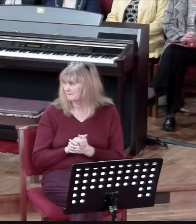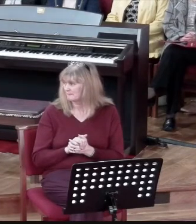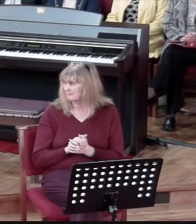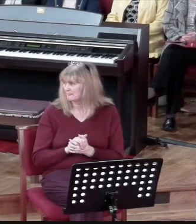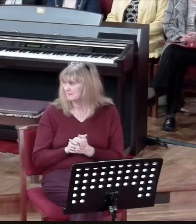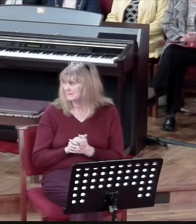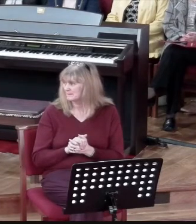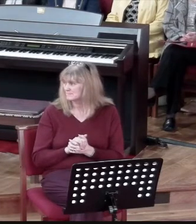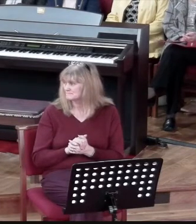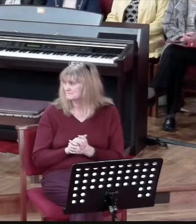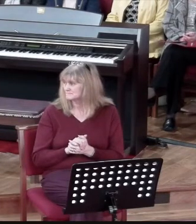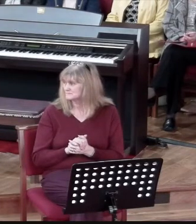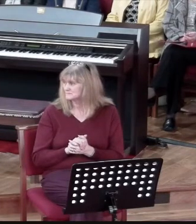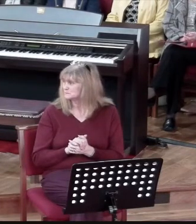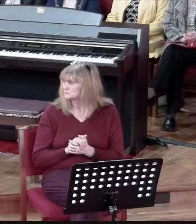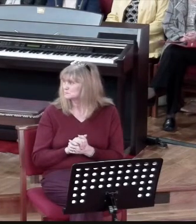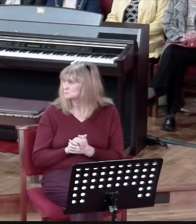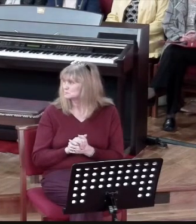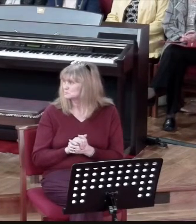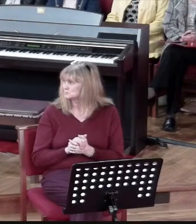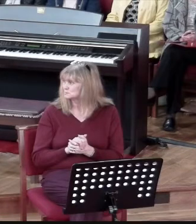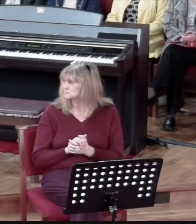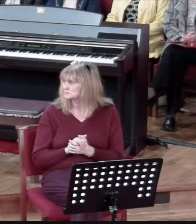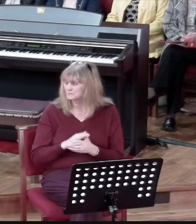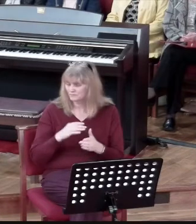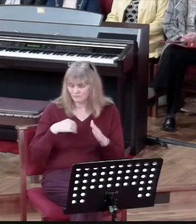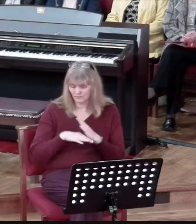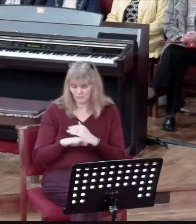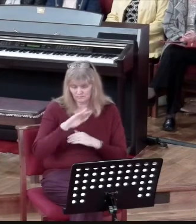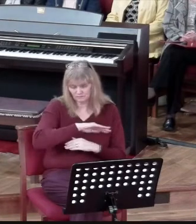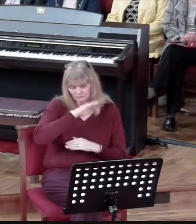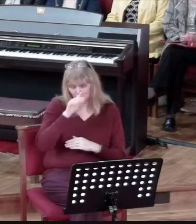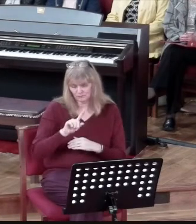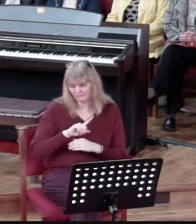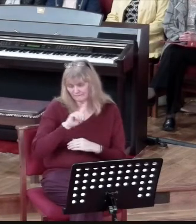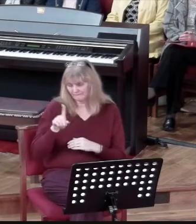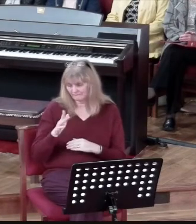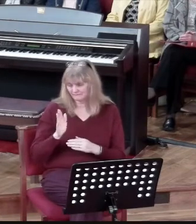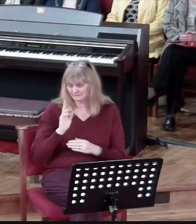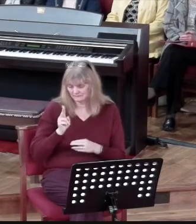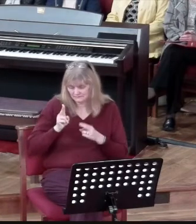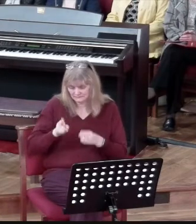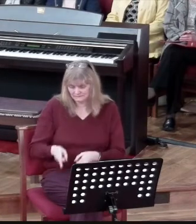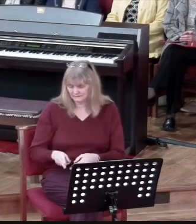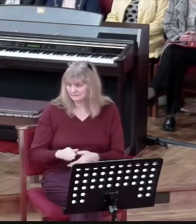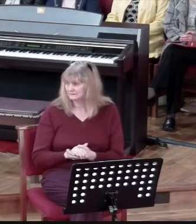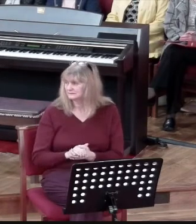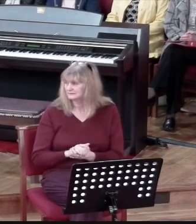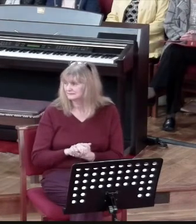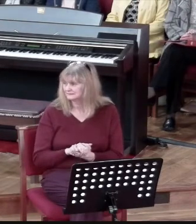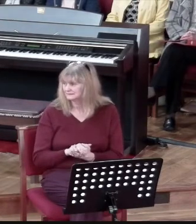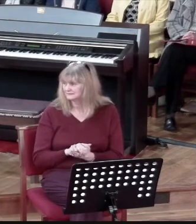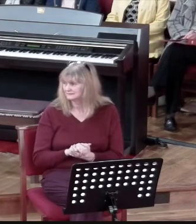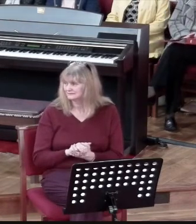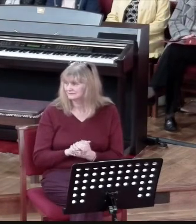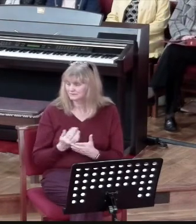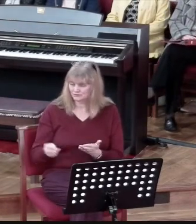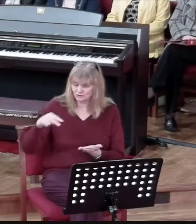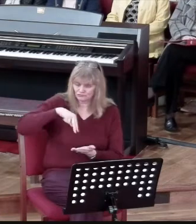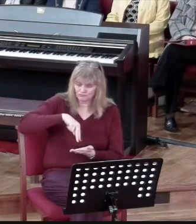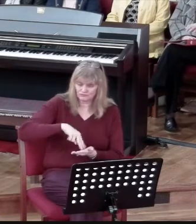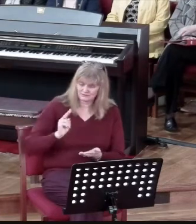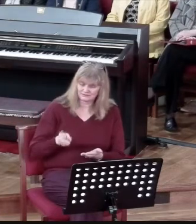He went into a tomb. He went into a tomb after he died, and somebody else. And what happened after that? Go on then.